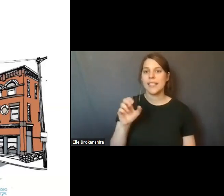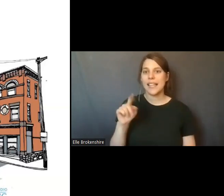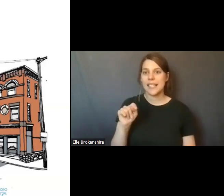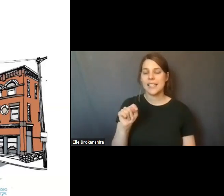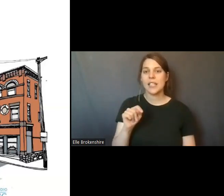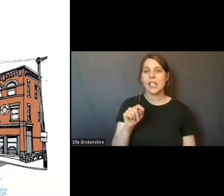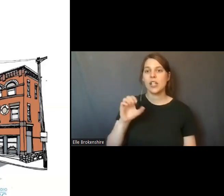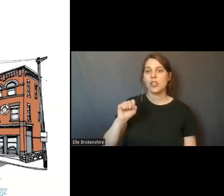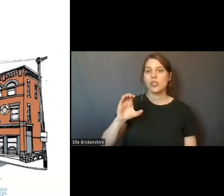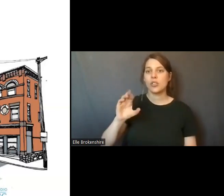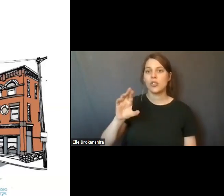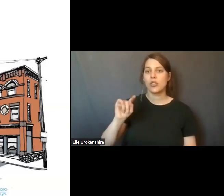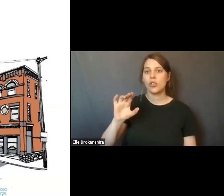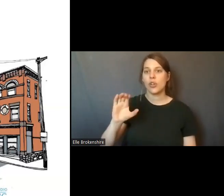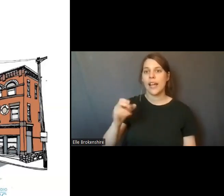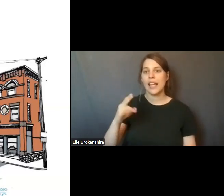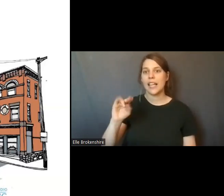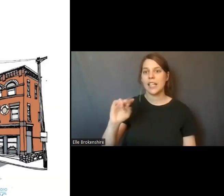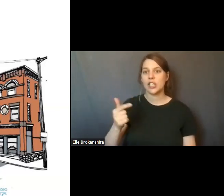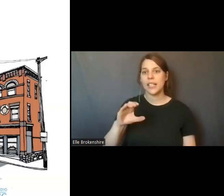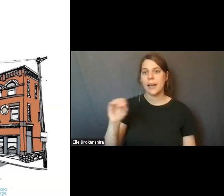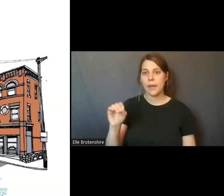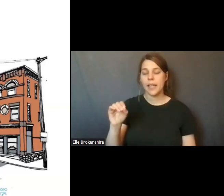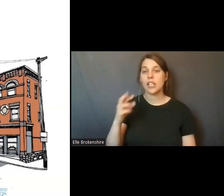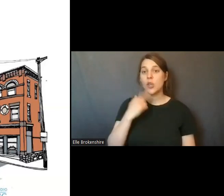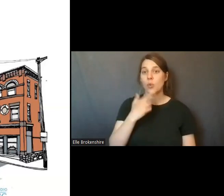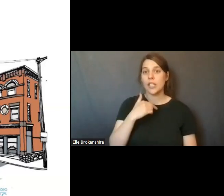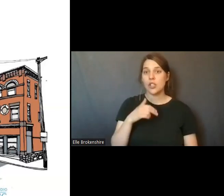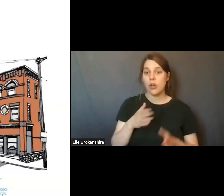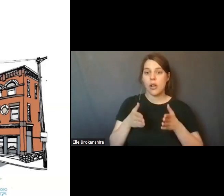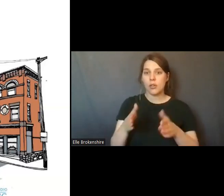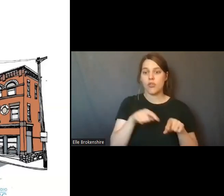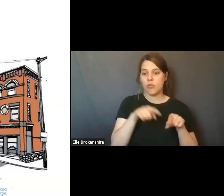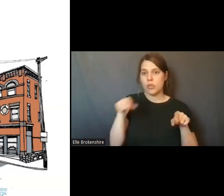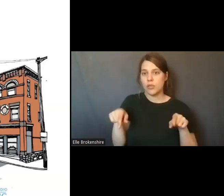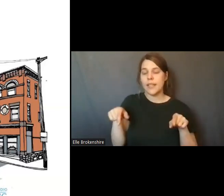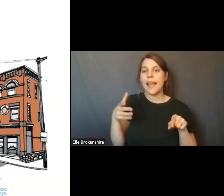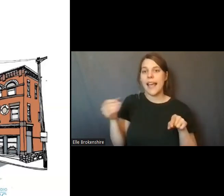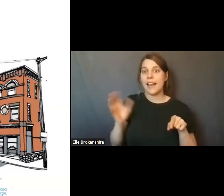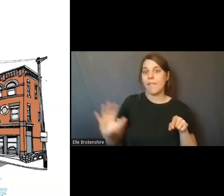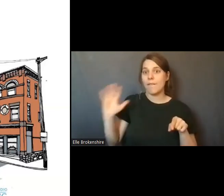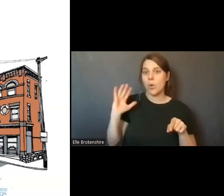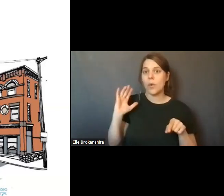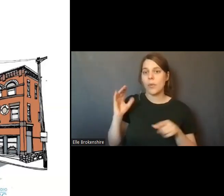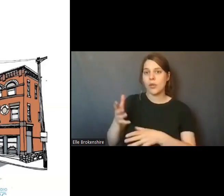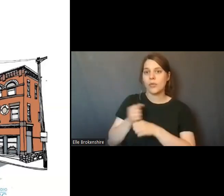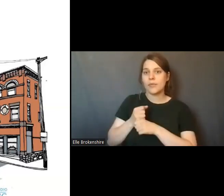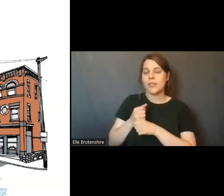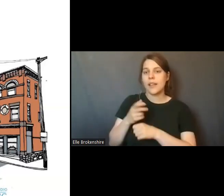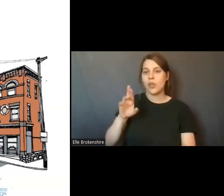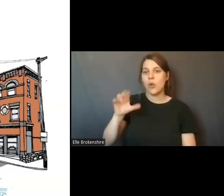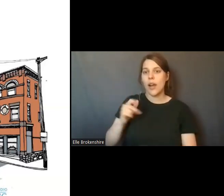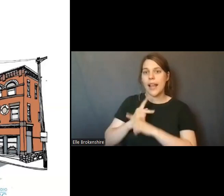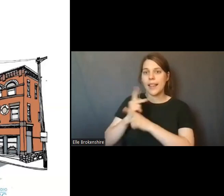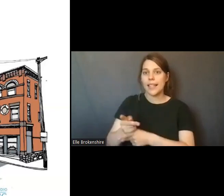across the street and a former URA commercial lending business recipient. We'll expand into the first floor of the firehouse